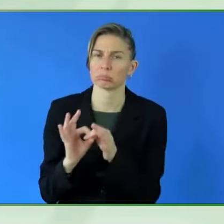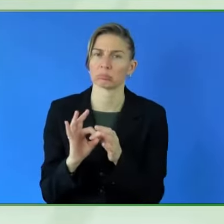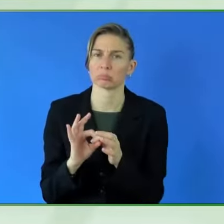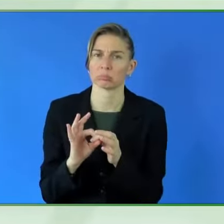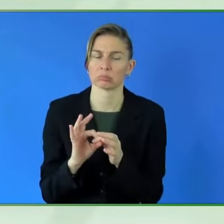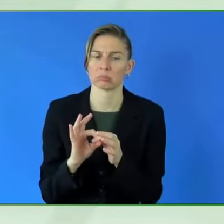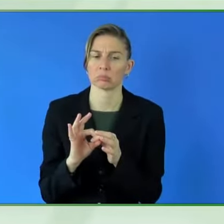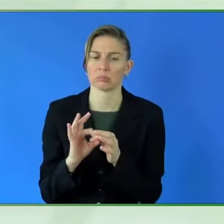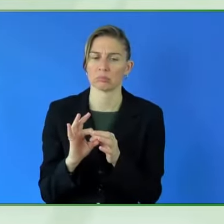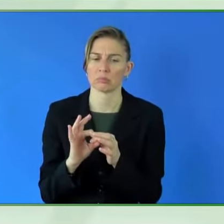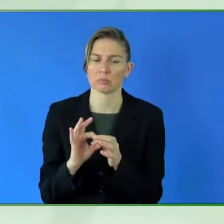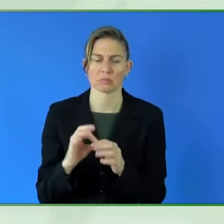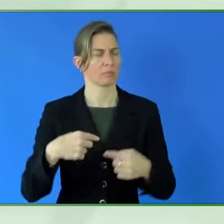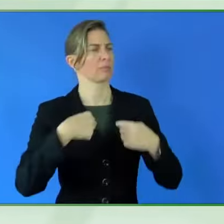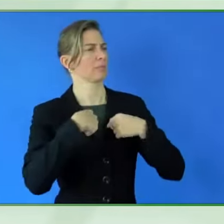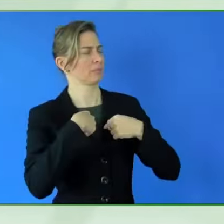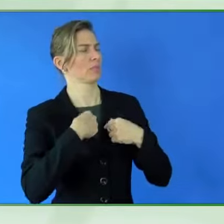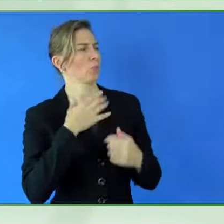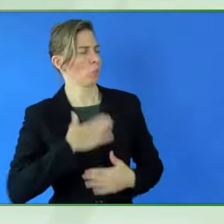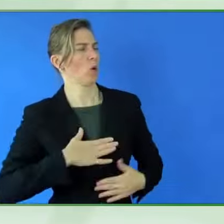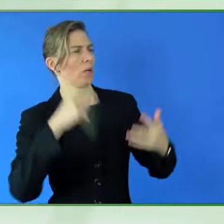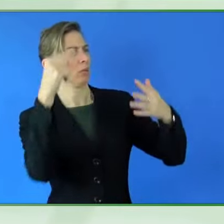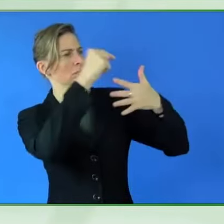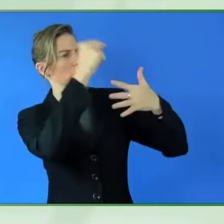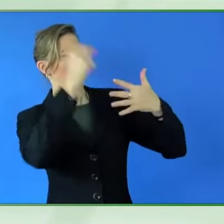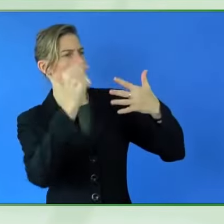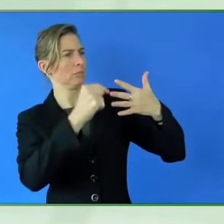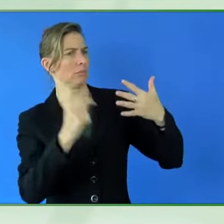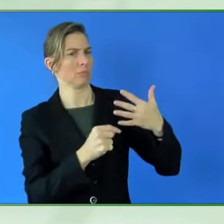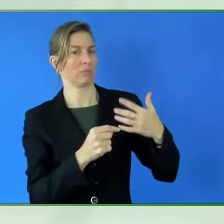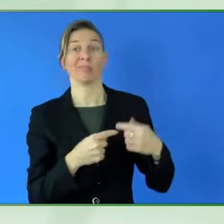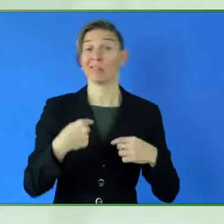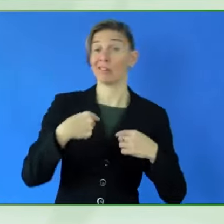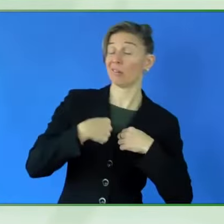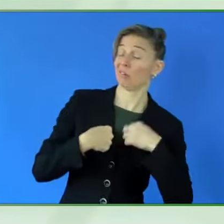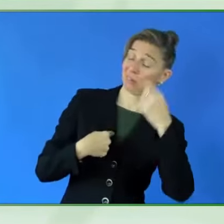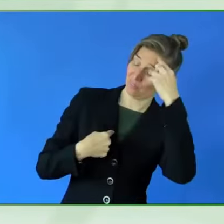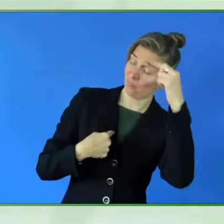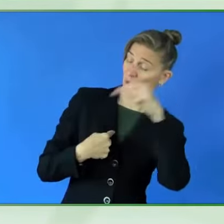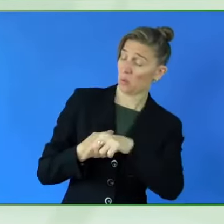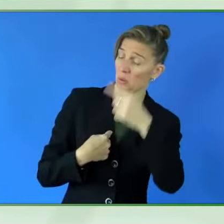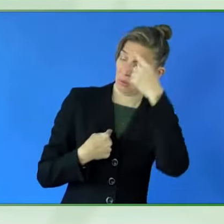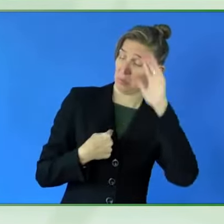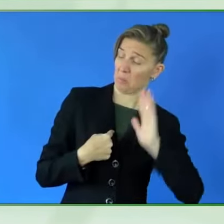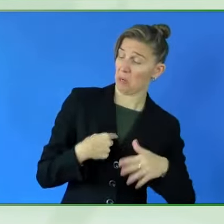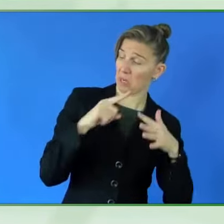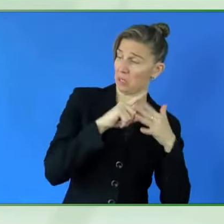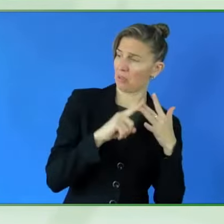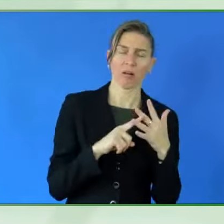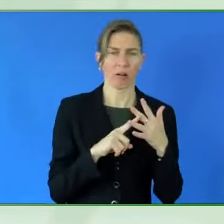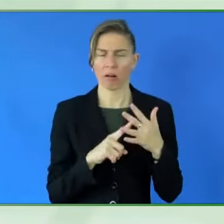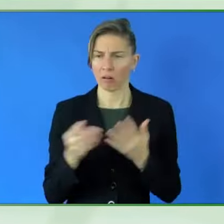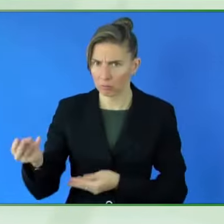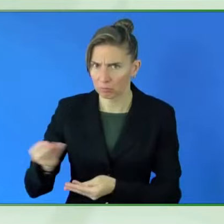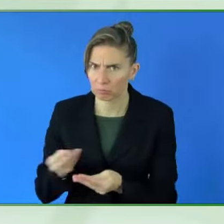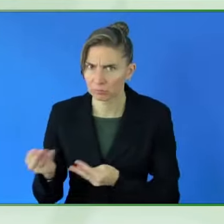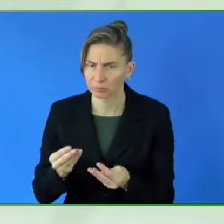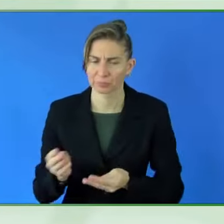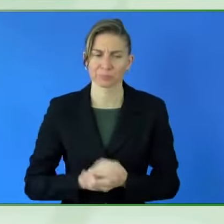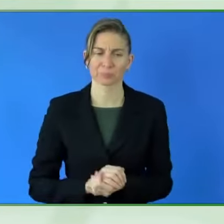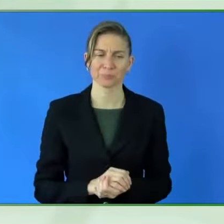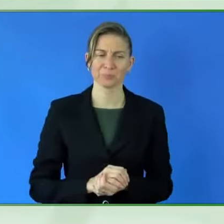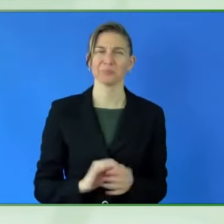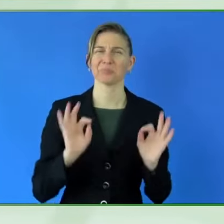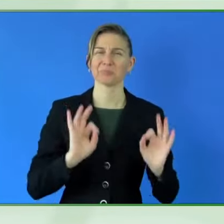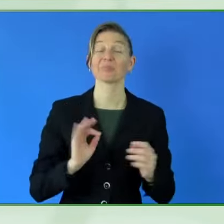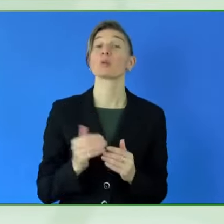are for deploying the solution in their cities. Our next two speakers have been doing that work for the